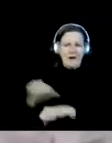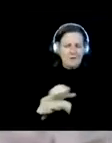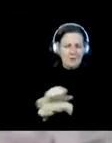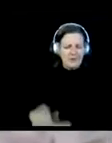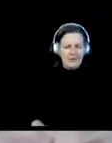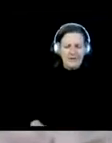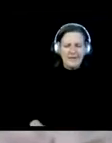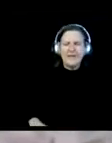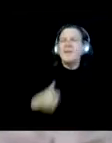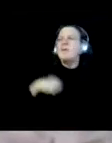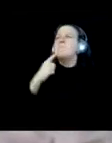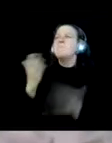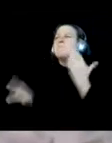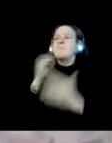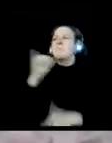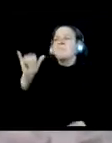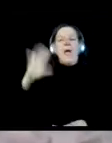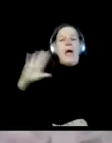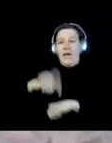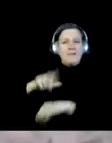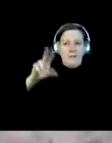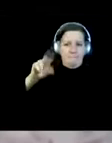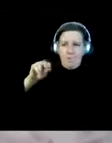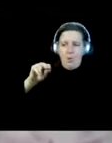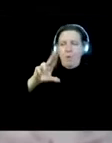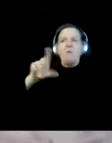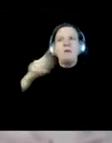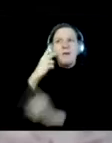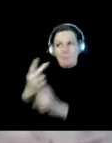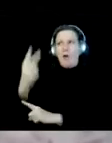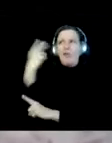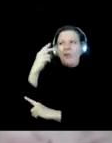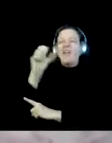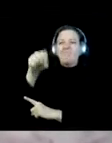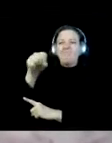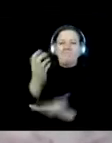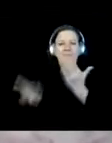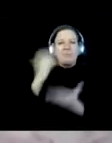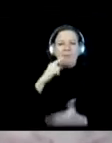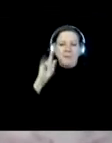I think I may not have at the time, but looking back, it probably is that.